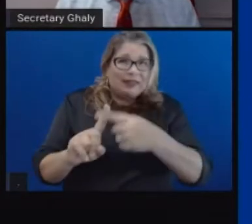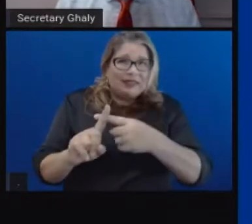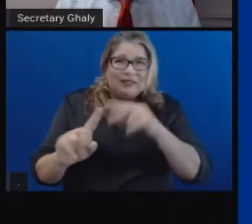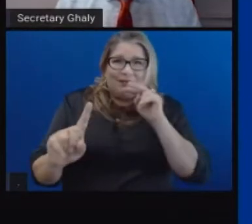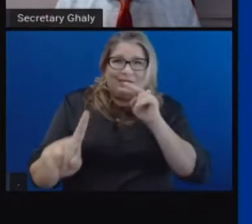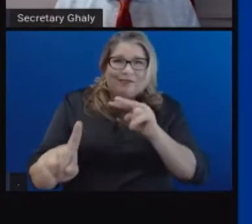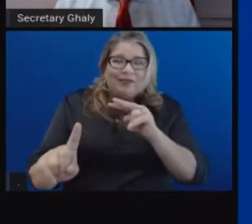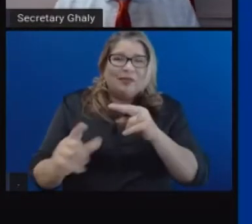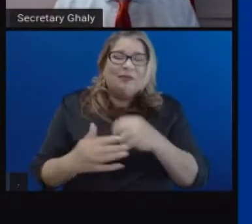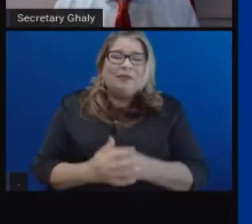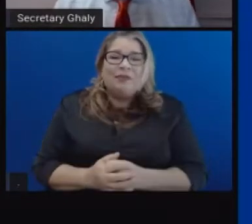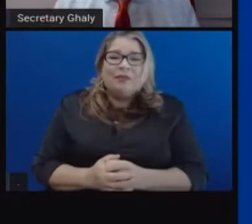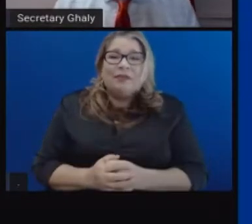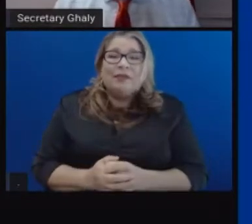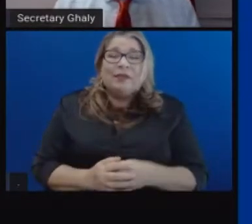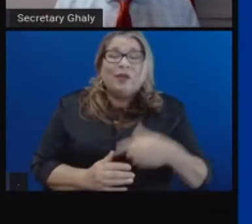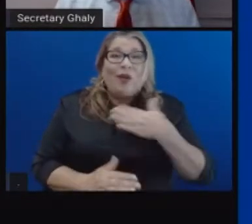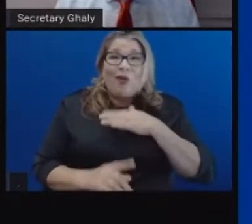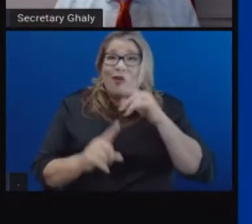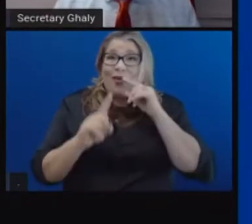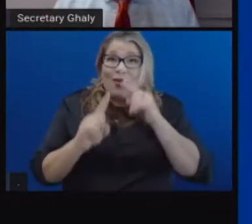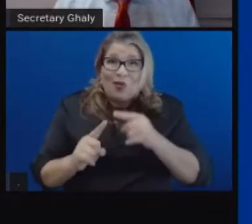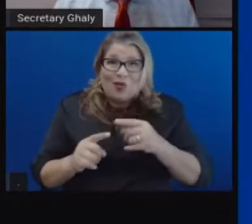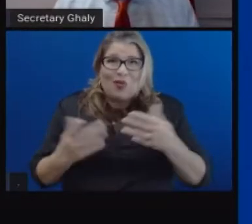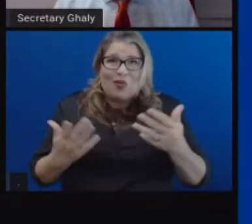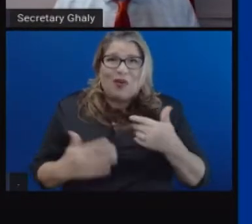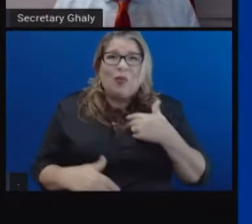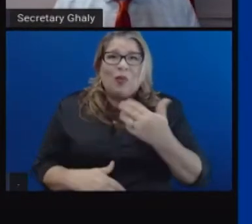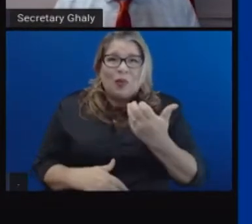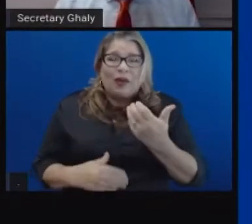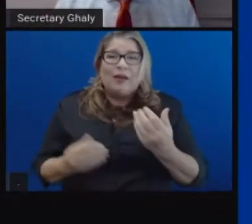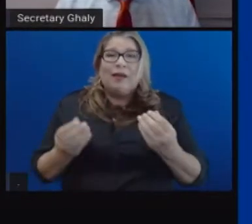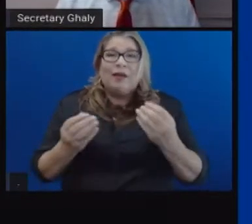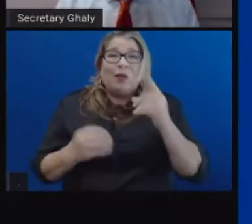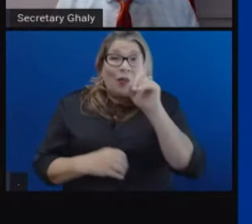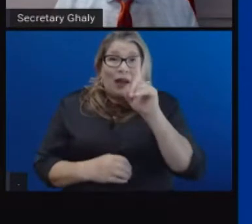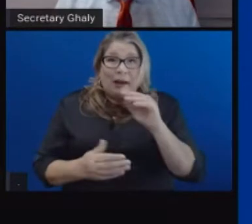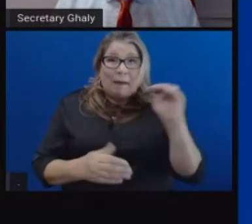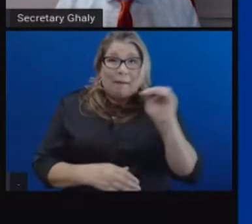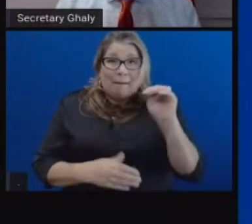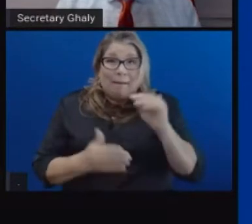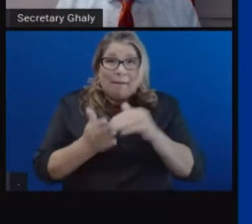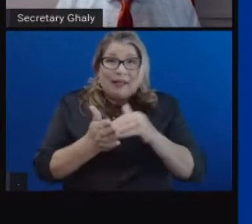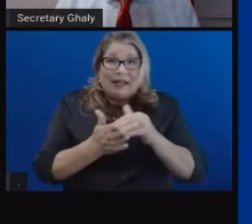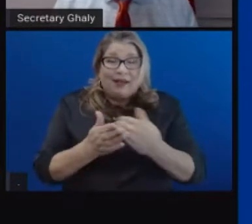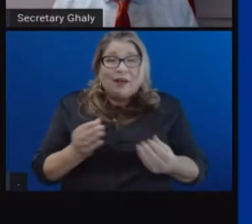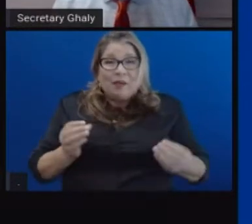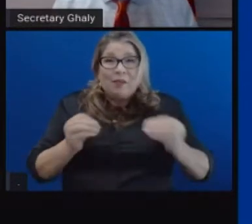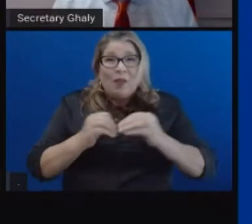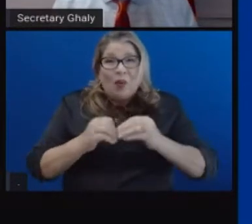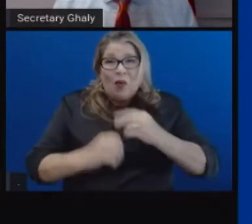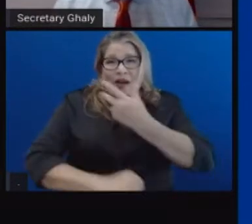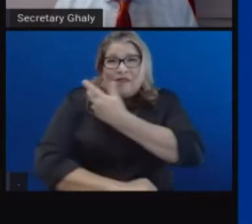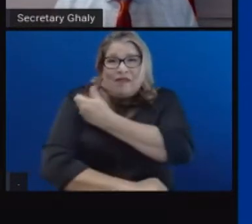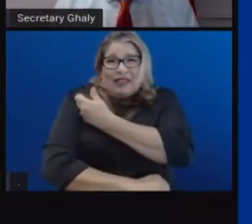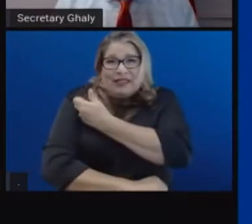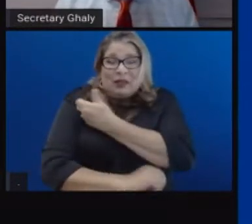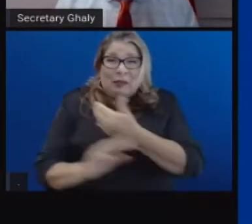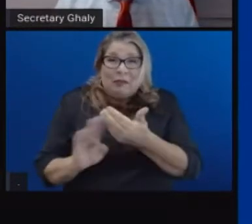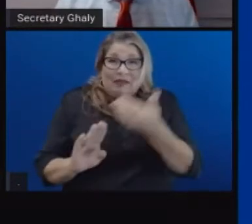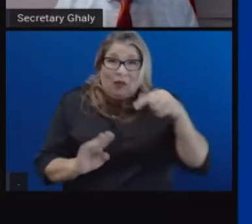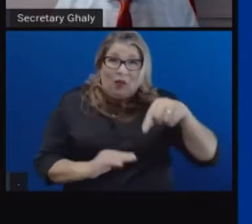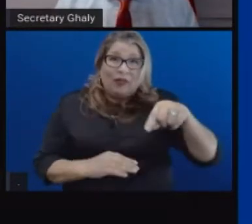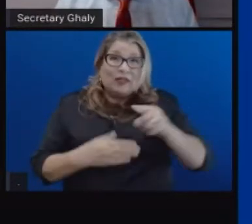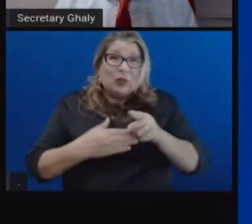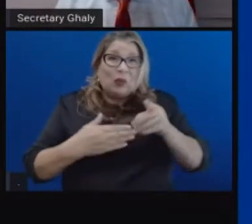have before, get to 1 million more vaccines by this weekend. We are deep into that effort. We are working